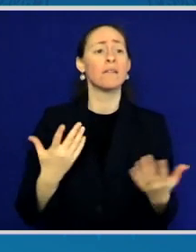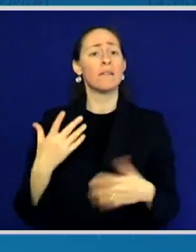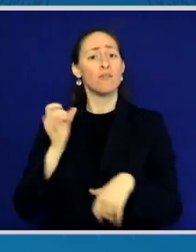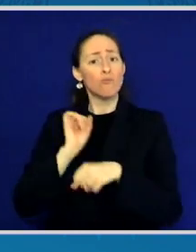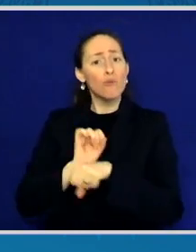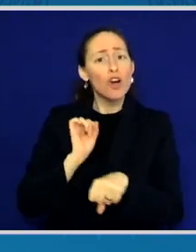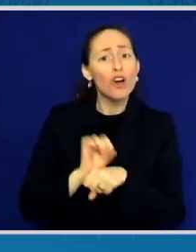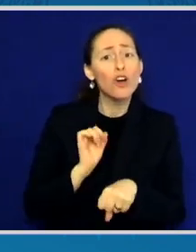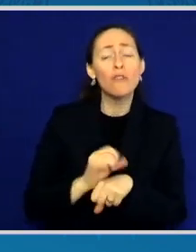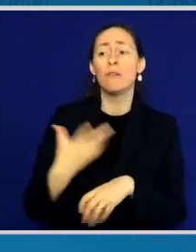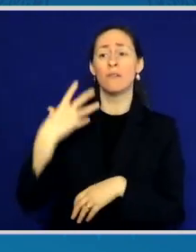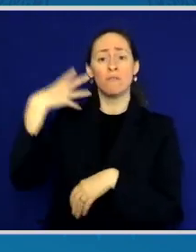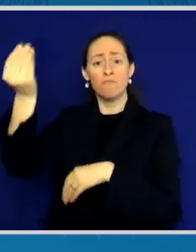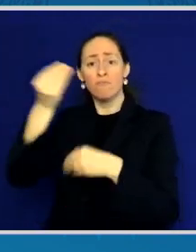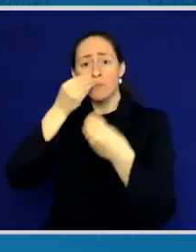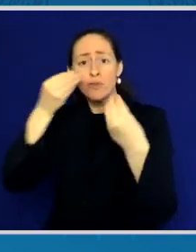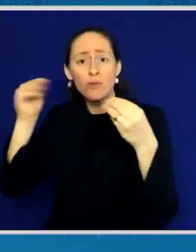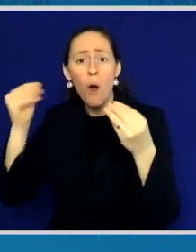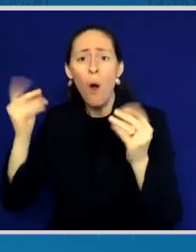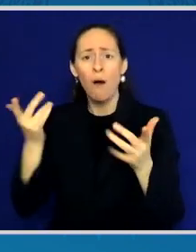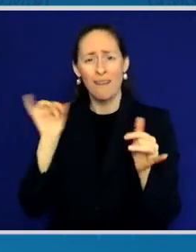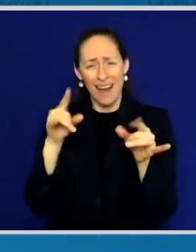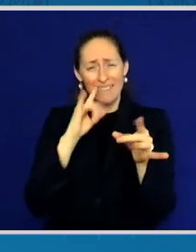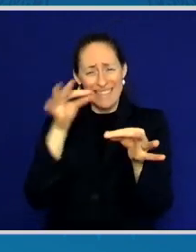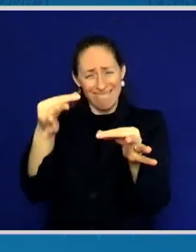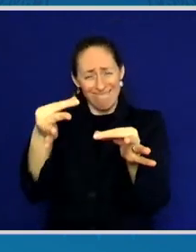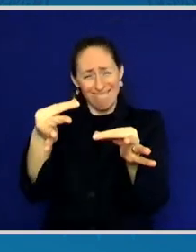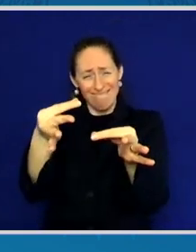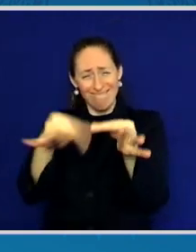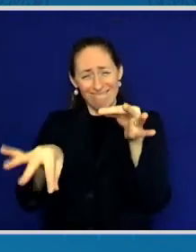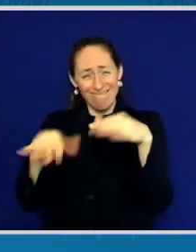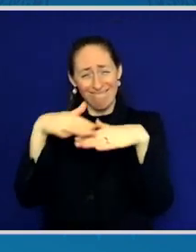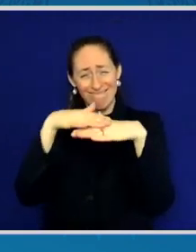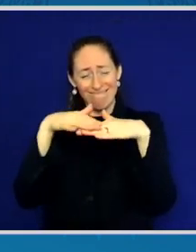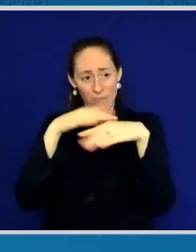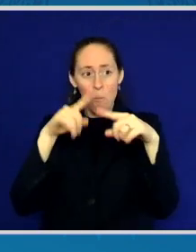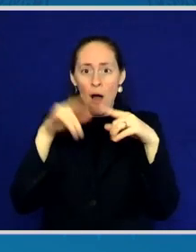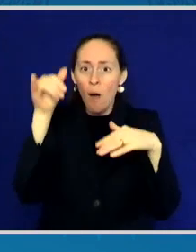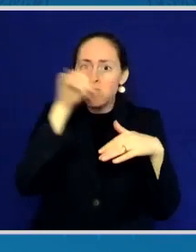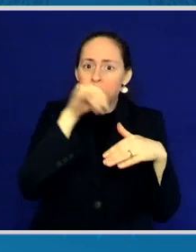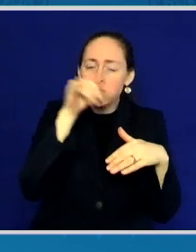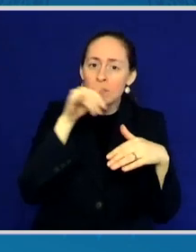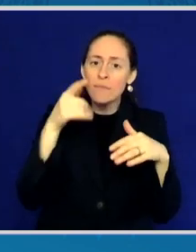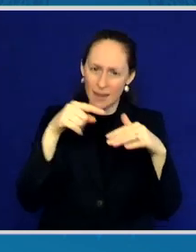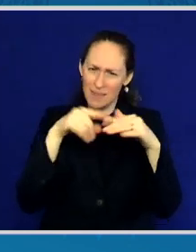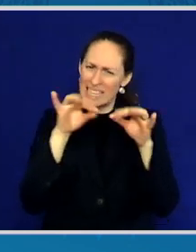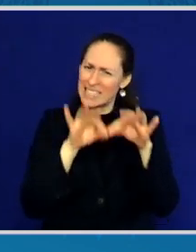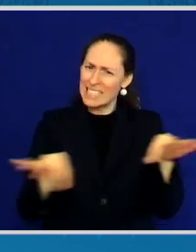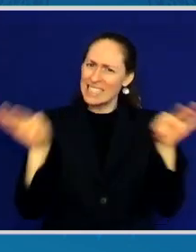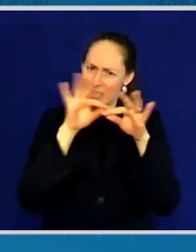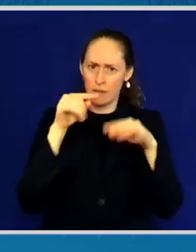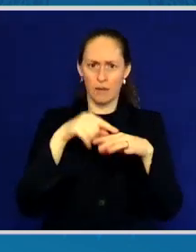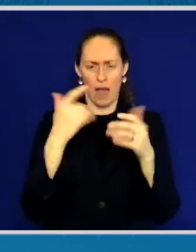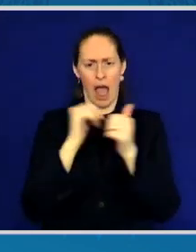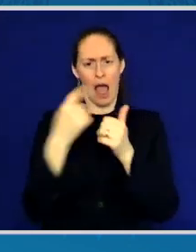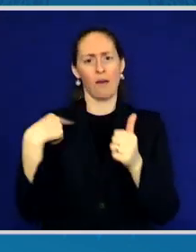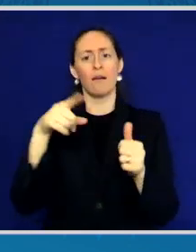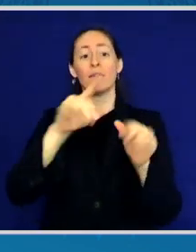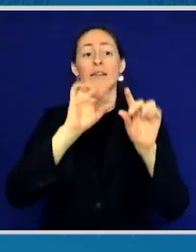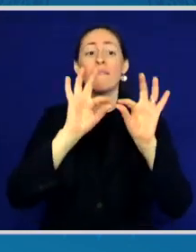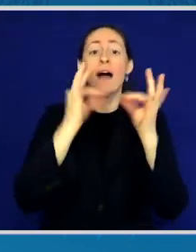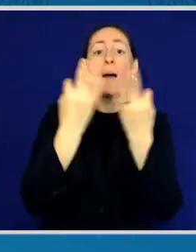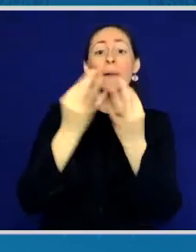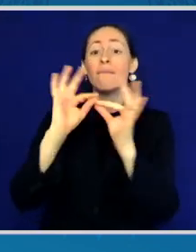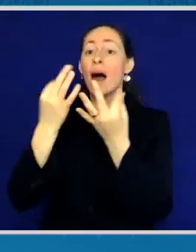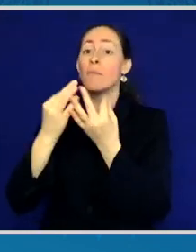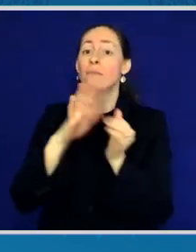store, satisfy their basic responsibilities and functions to raise a family and to be productive in their community and in their